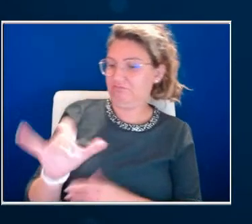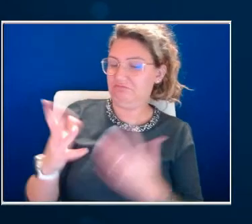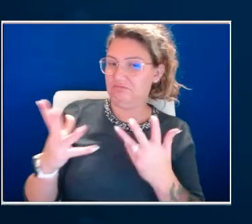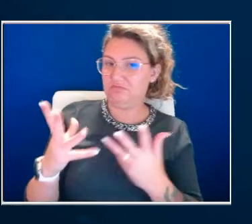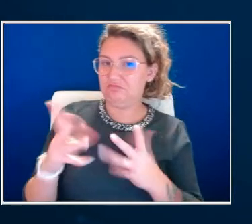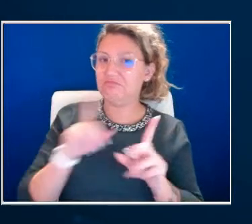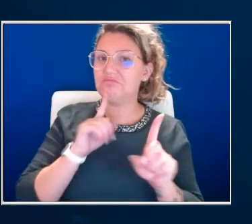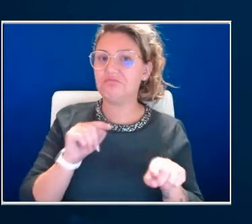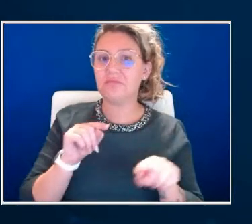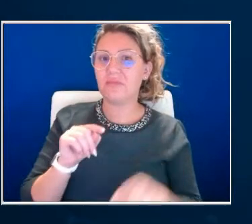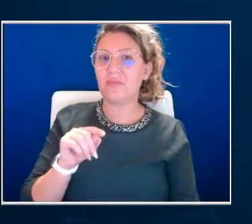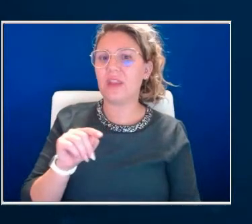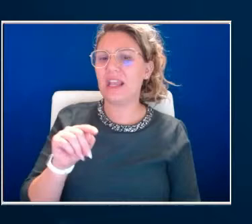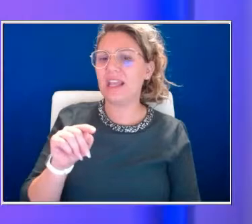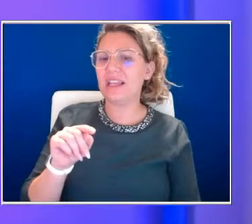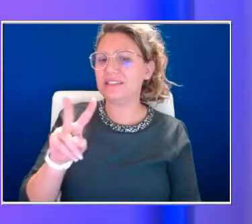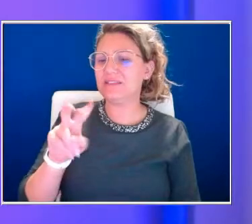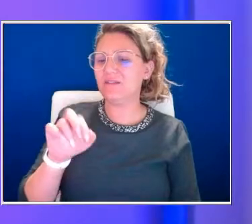by insurance?